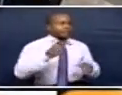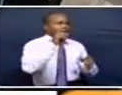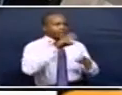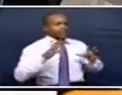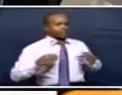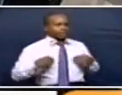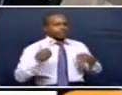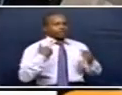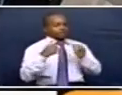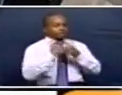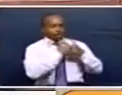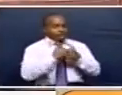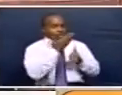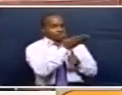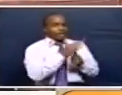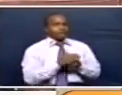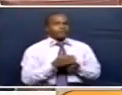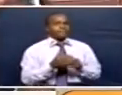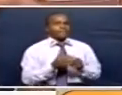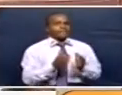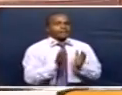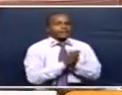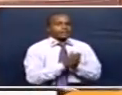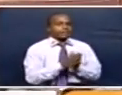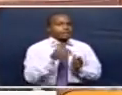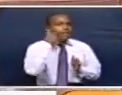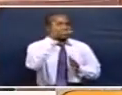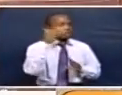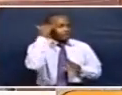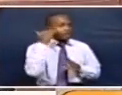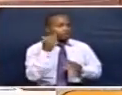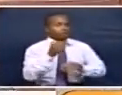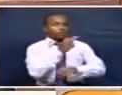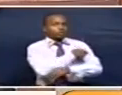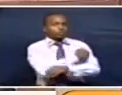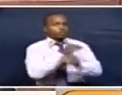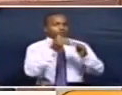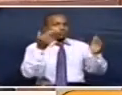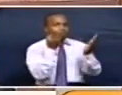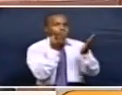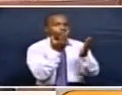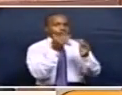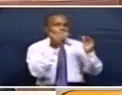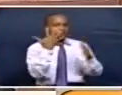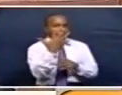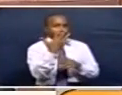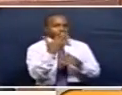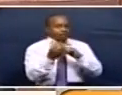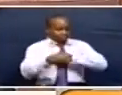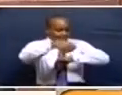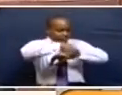laboratory department, and I called the head of the hospital in Machakos Level 5 to explain, and it's a normal